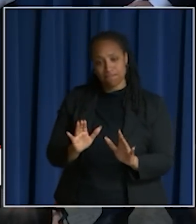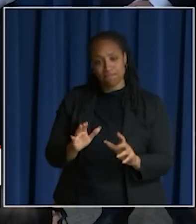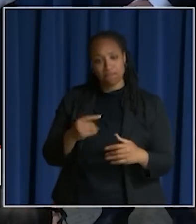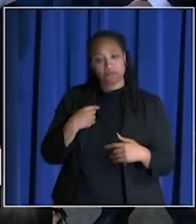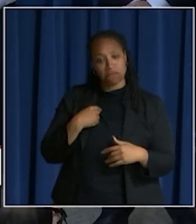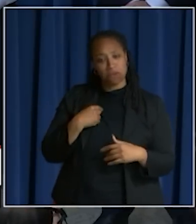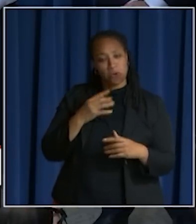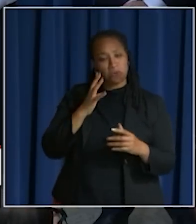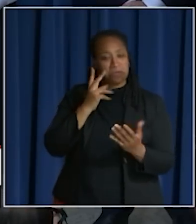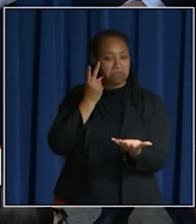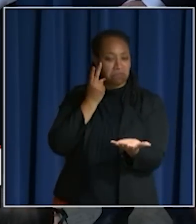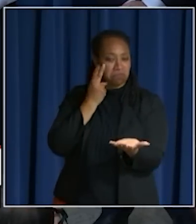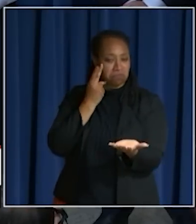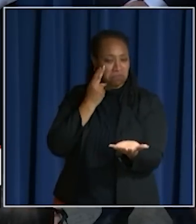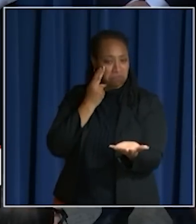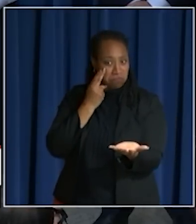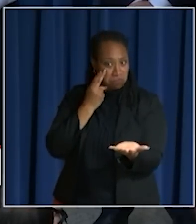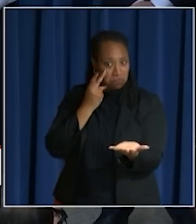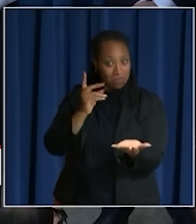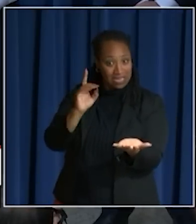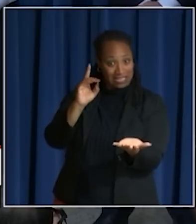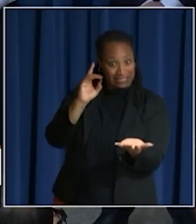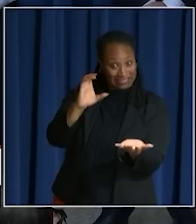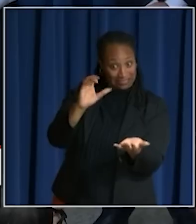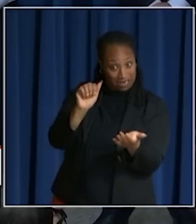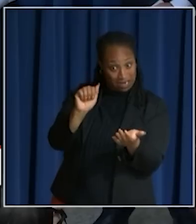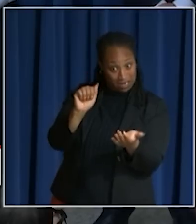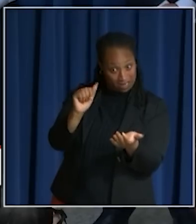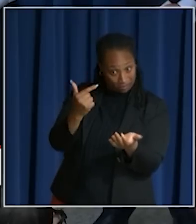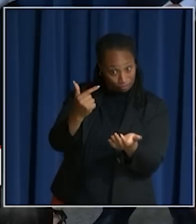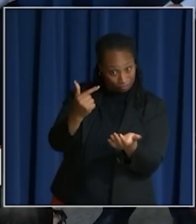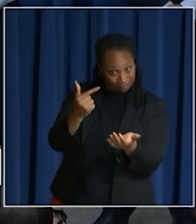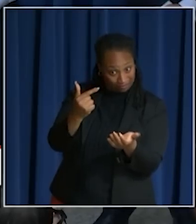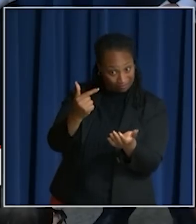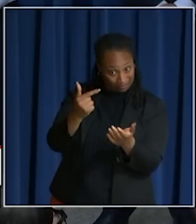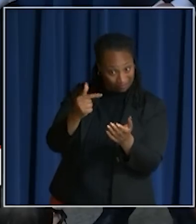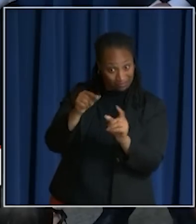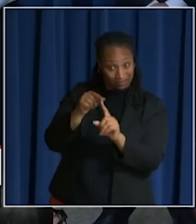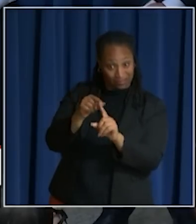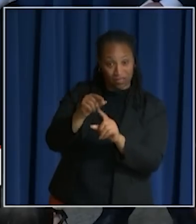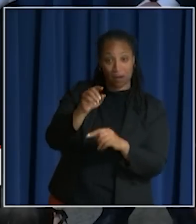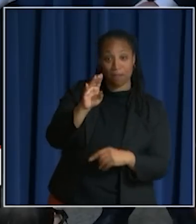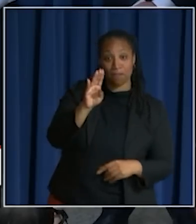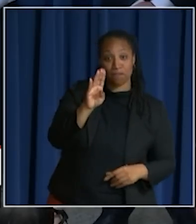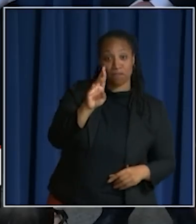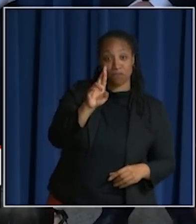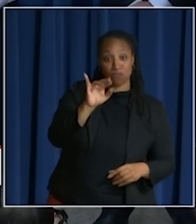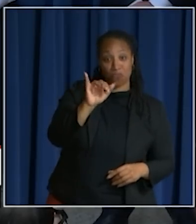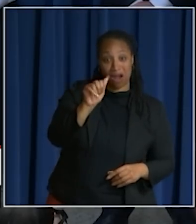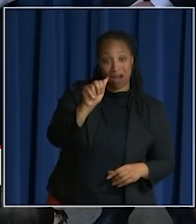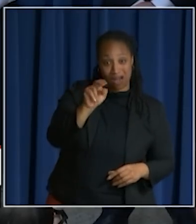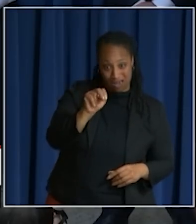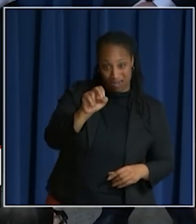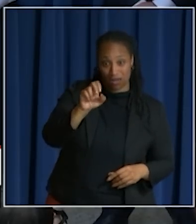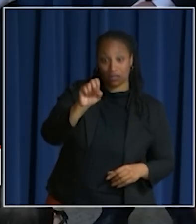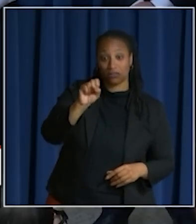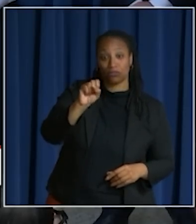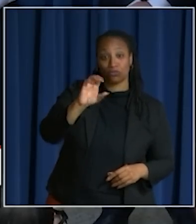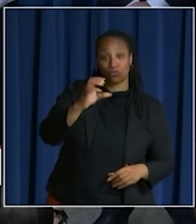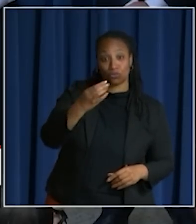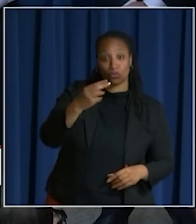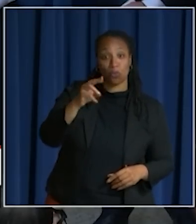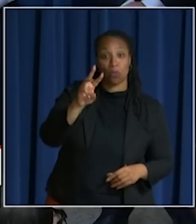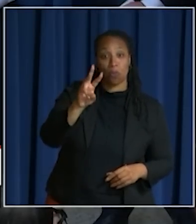Brian Schwab's a statement about reviewing all legal matters, and I think those matters are under review. The plain